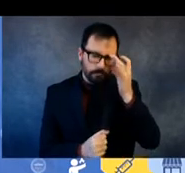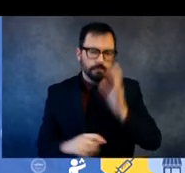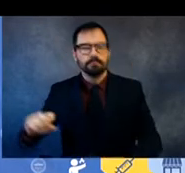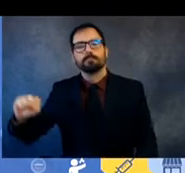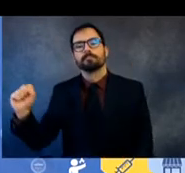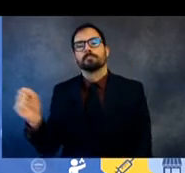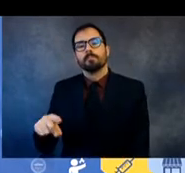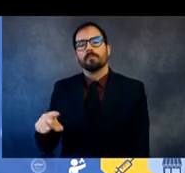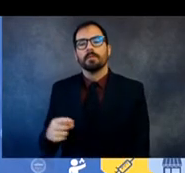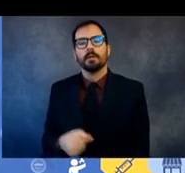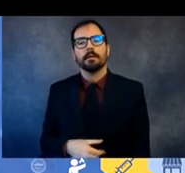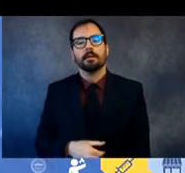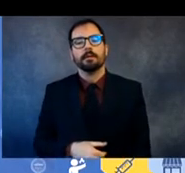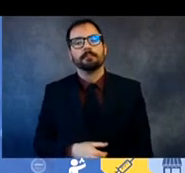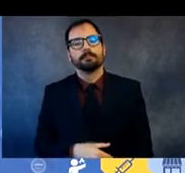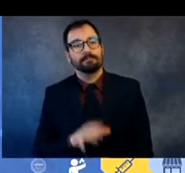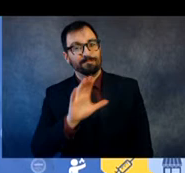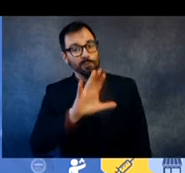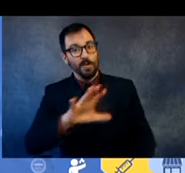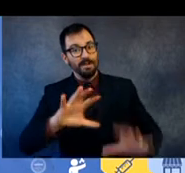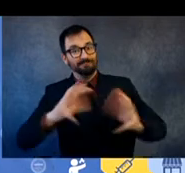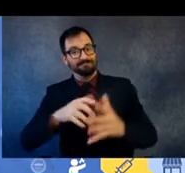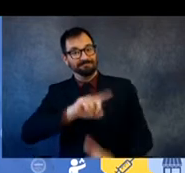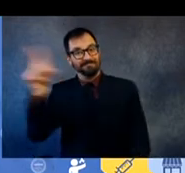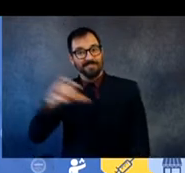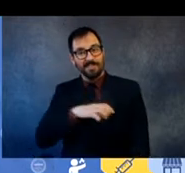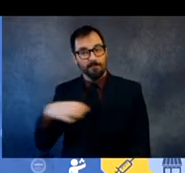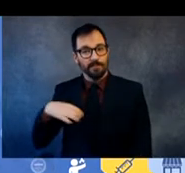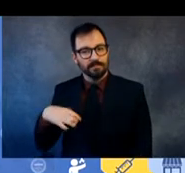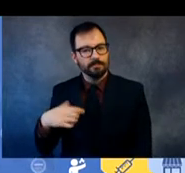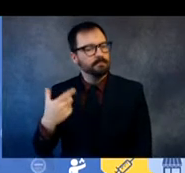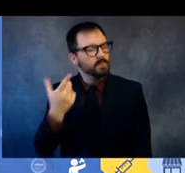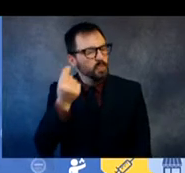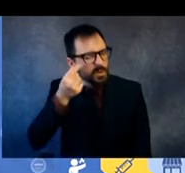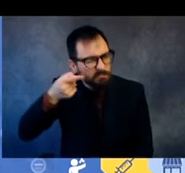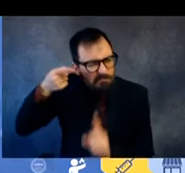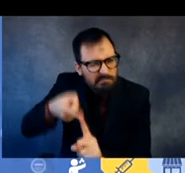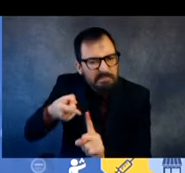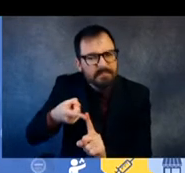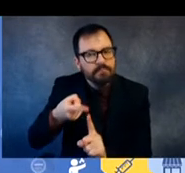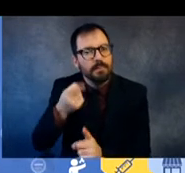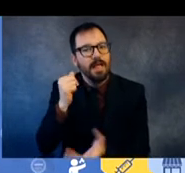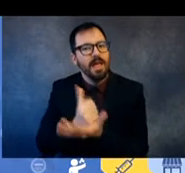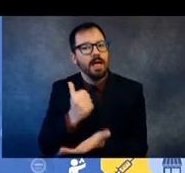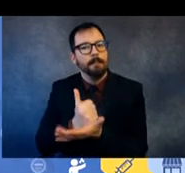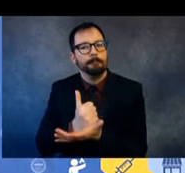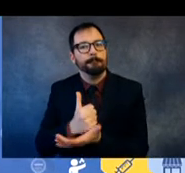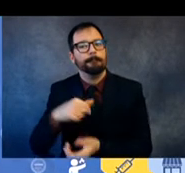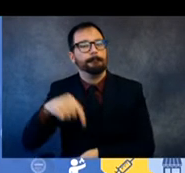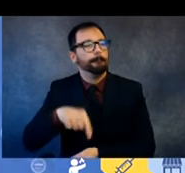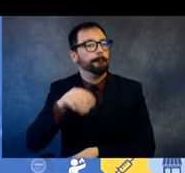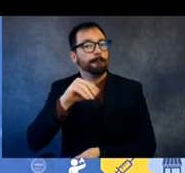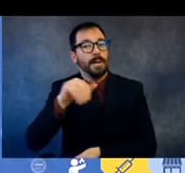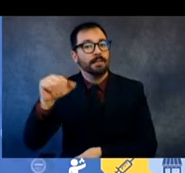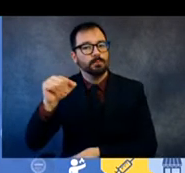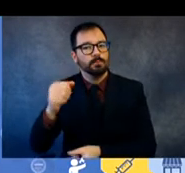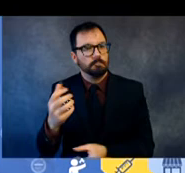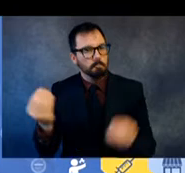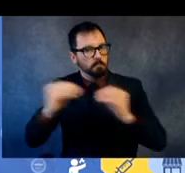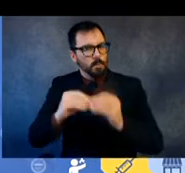get more vaccine to the state? The governor was criticized by the delegation for some of the bill out. Saying this